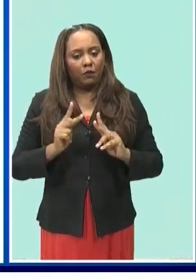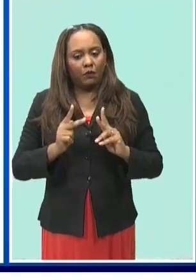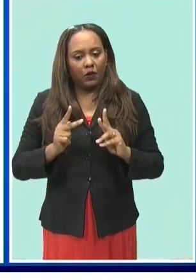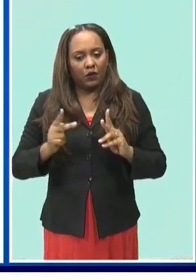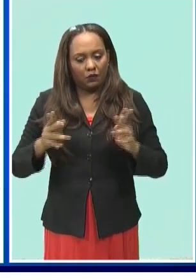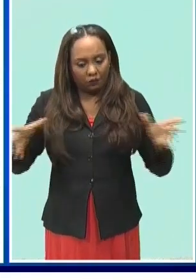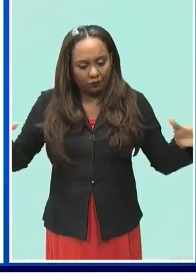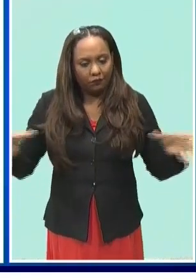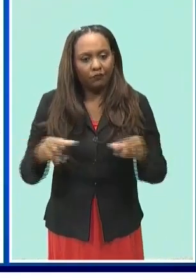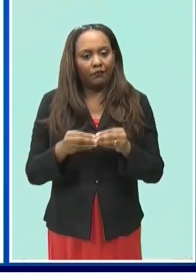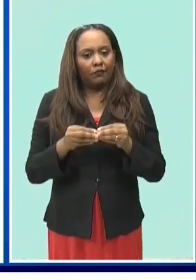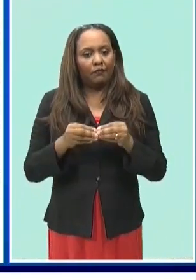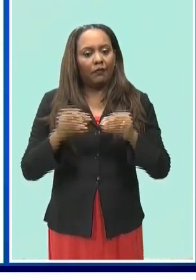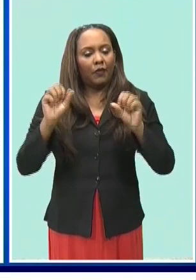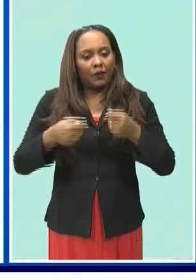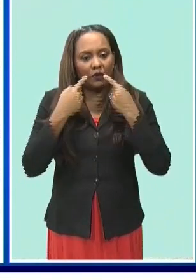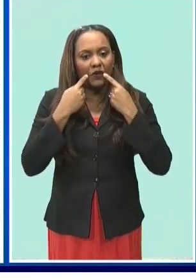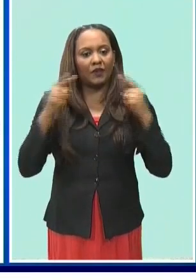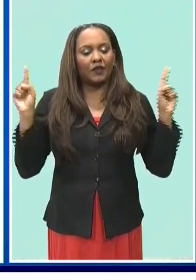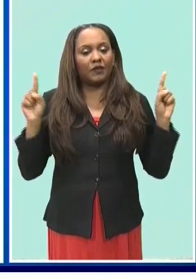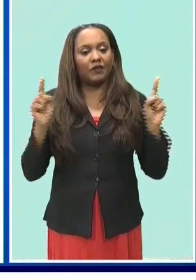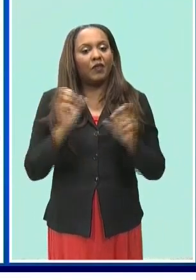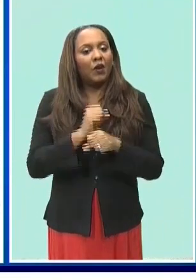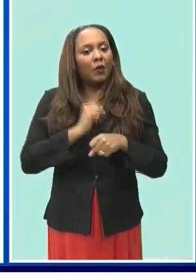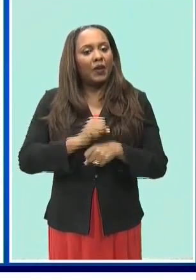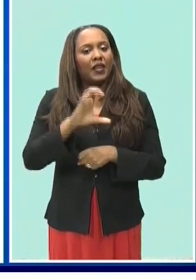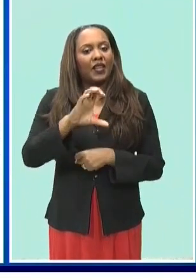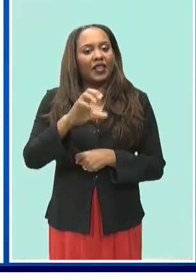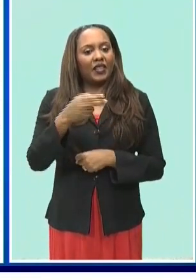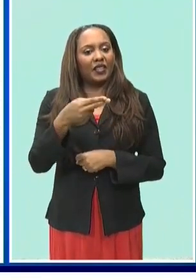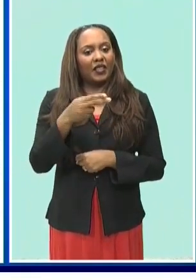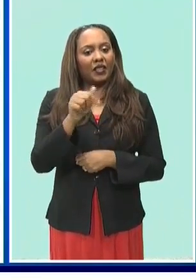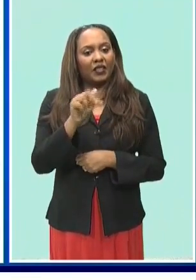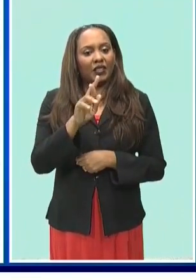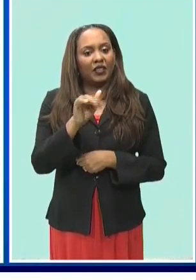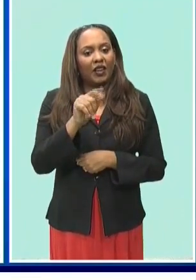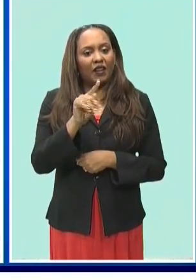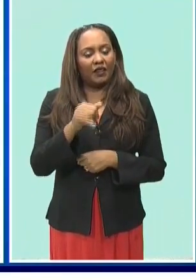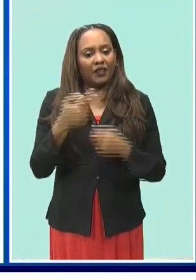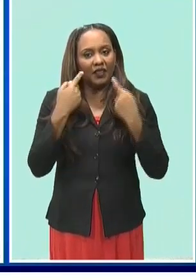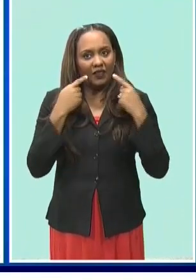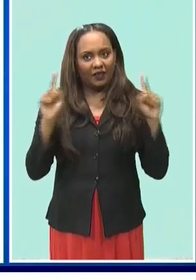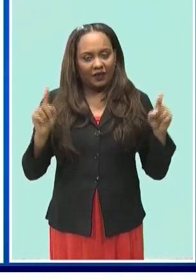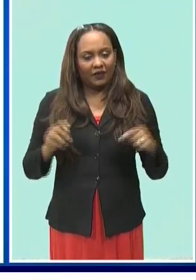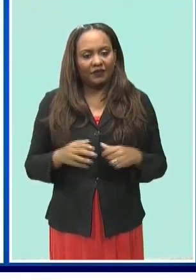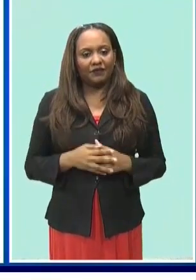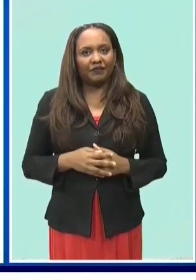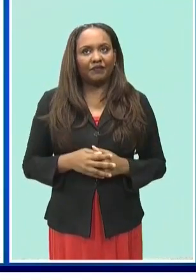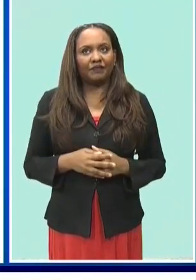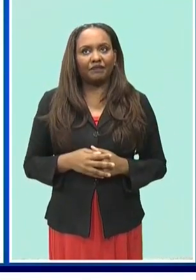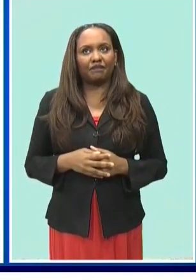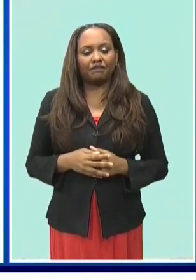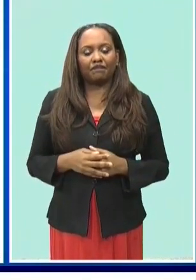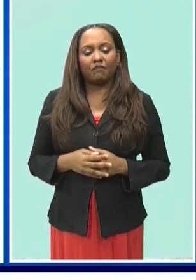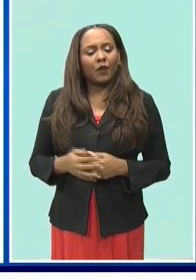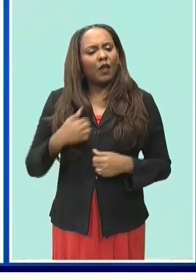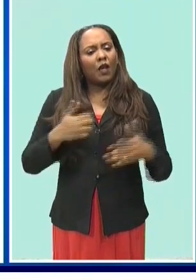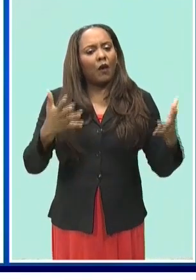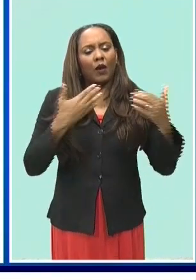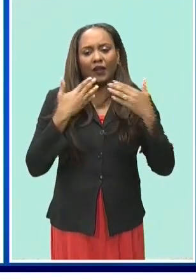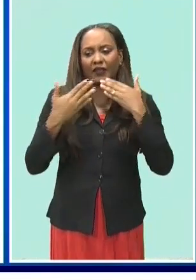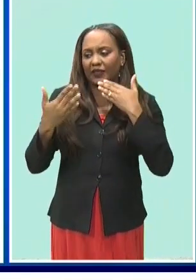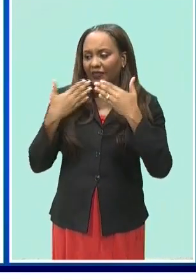this happen. And their efforts have been lauded by local officials. I once again express my gratitude to Christian and